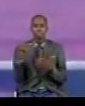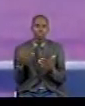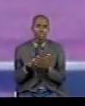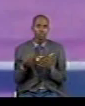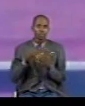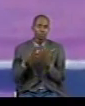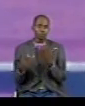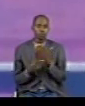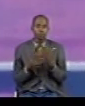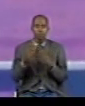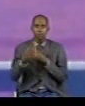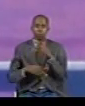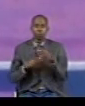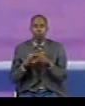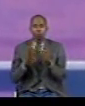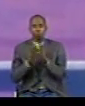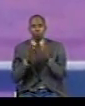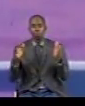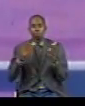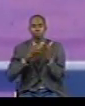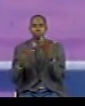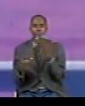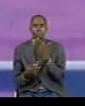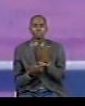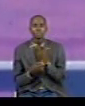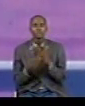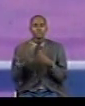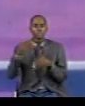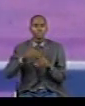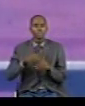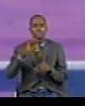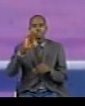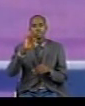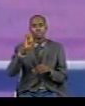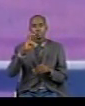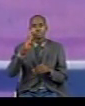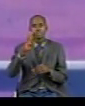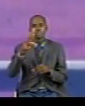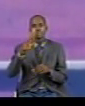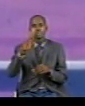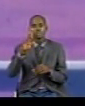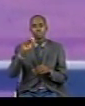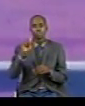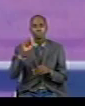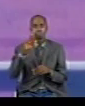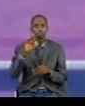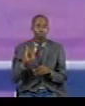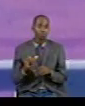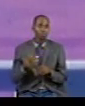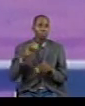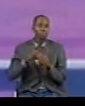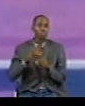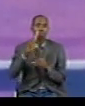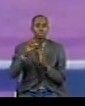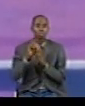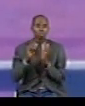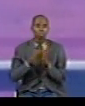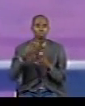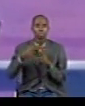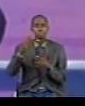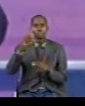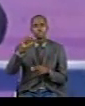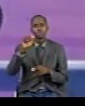global crusade, in February, Taraba, there was a student.